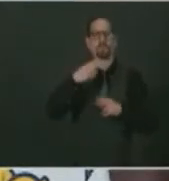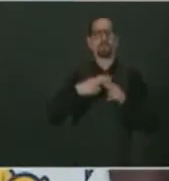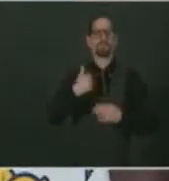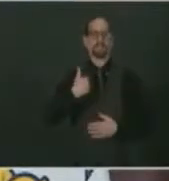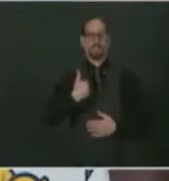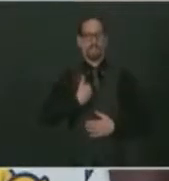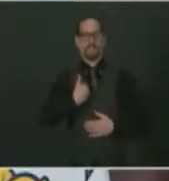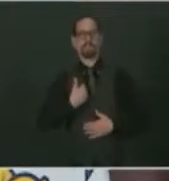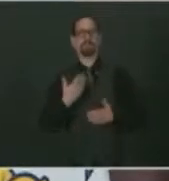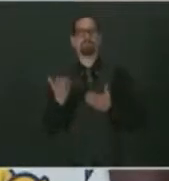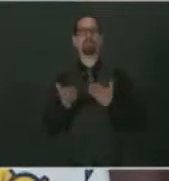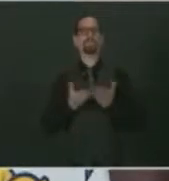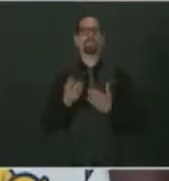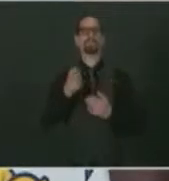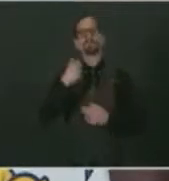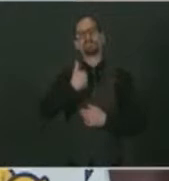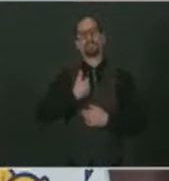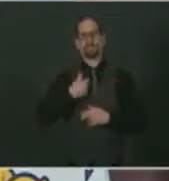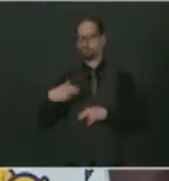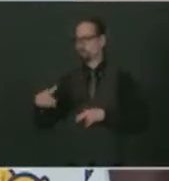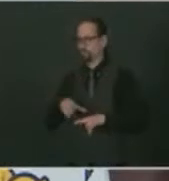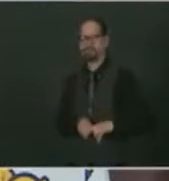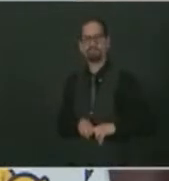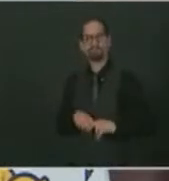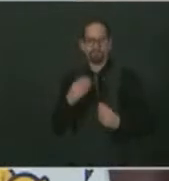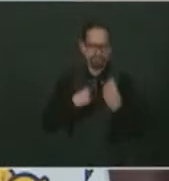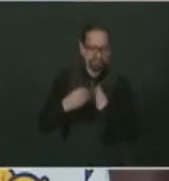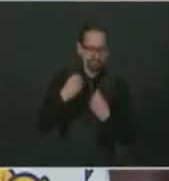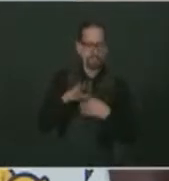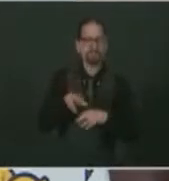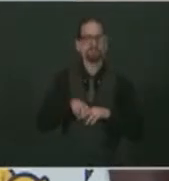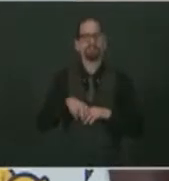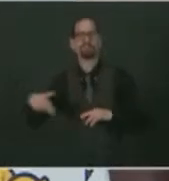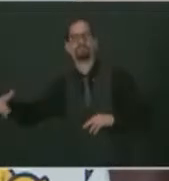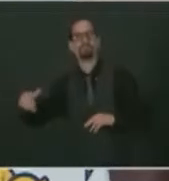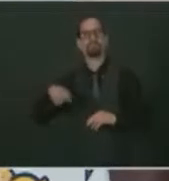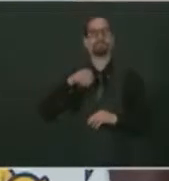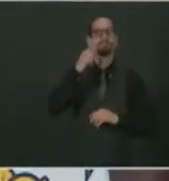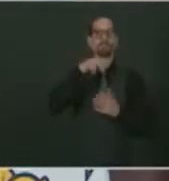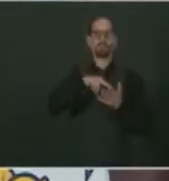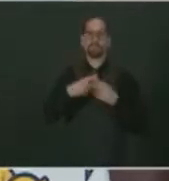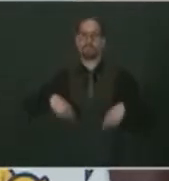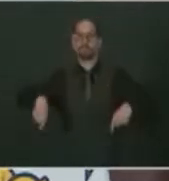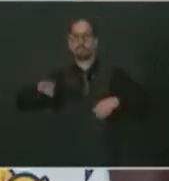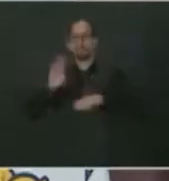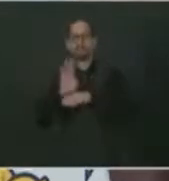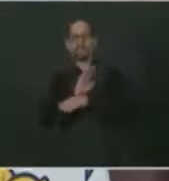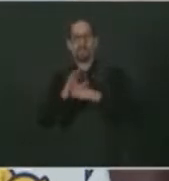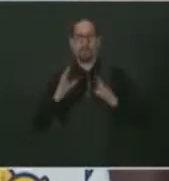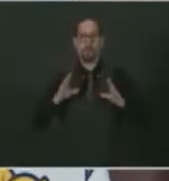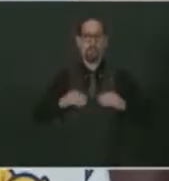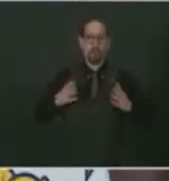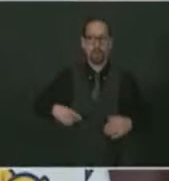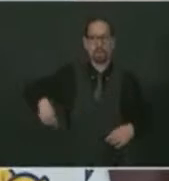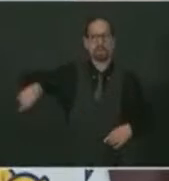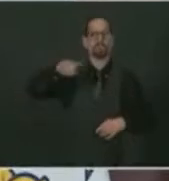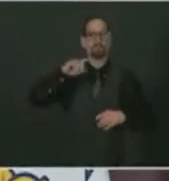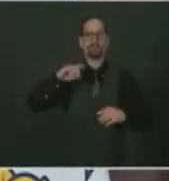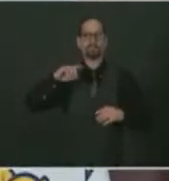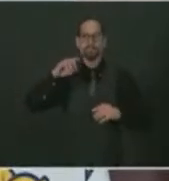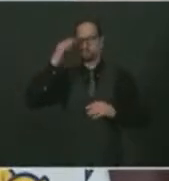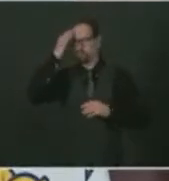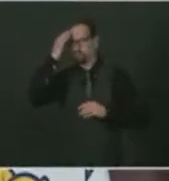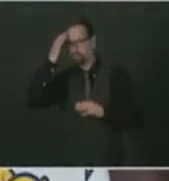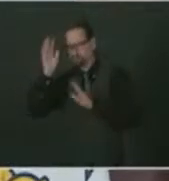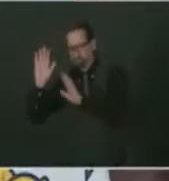We recognize that business owners and customers understand the requirements. They understand keeping